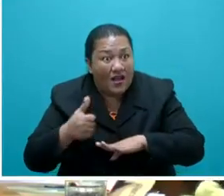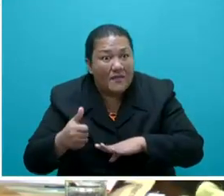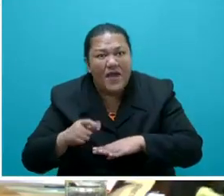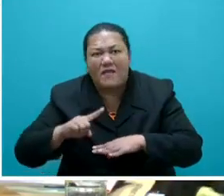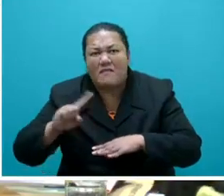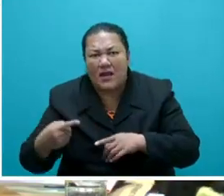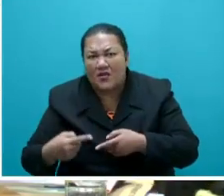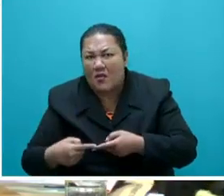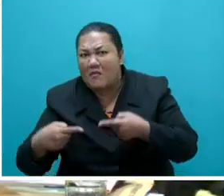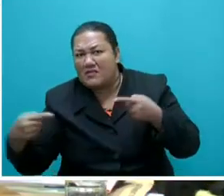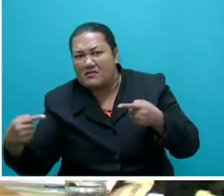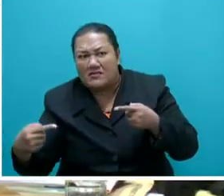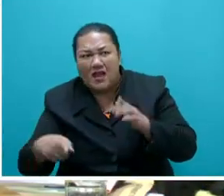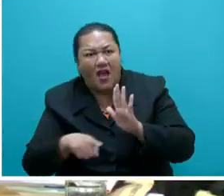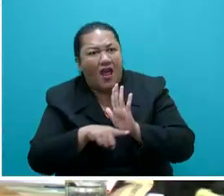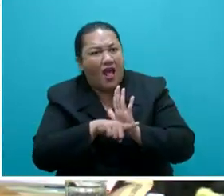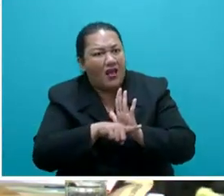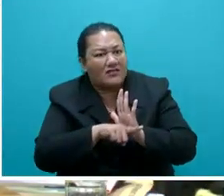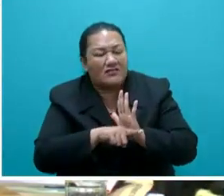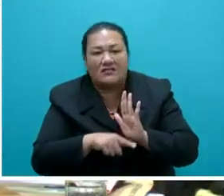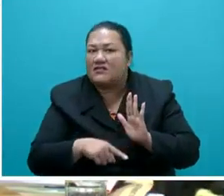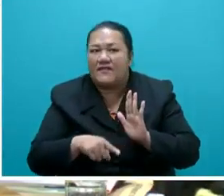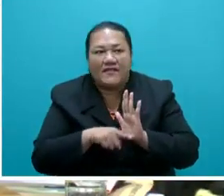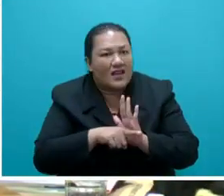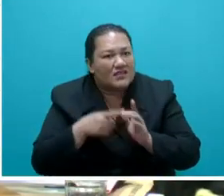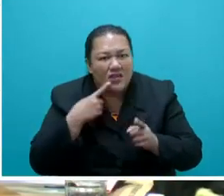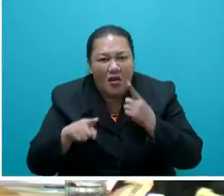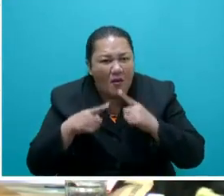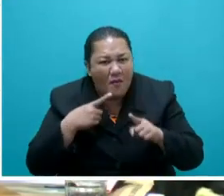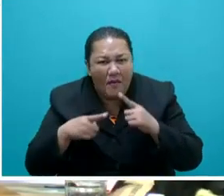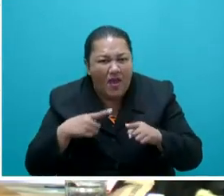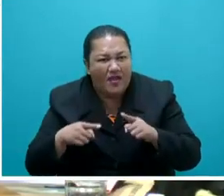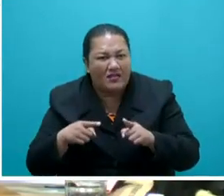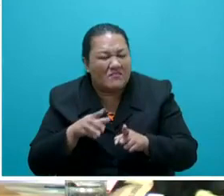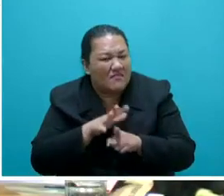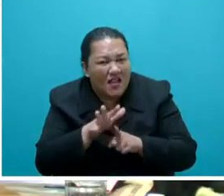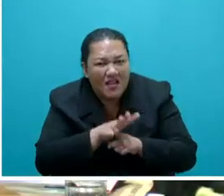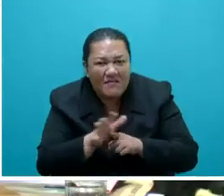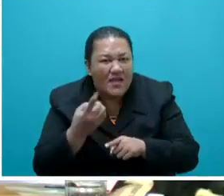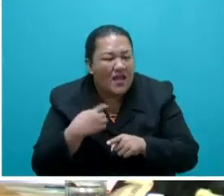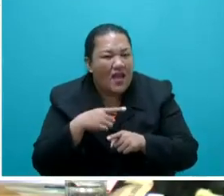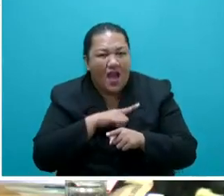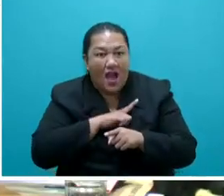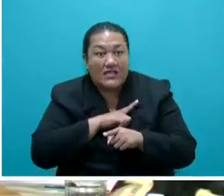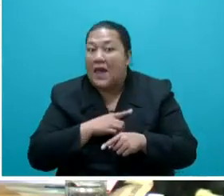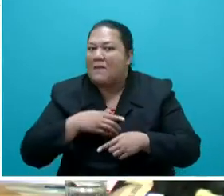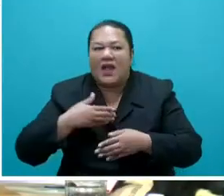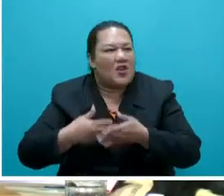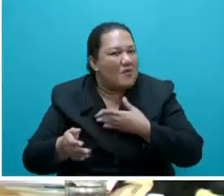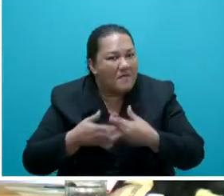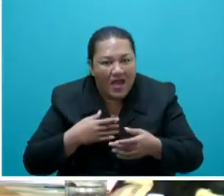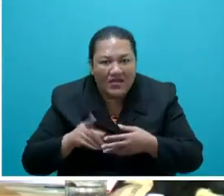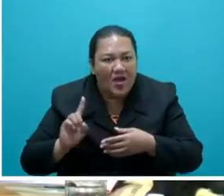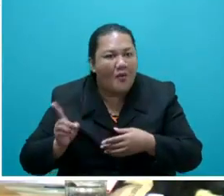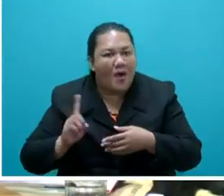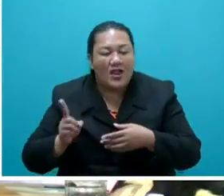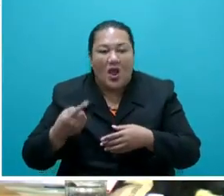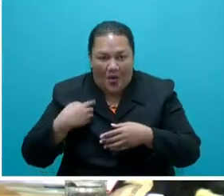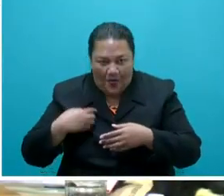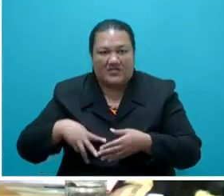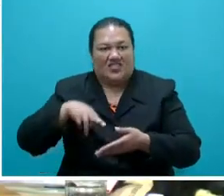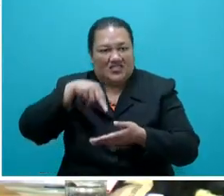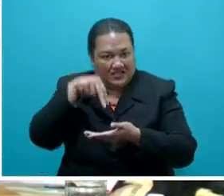a negative connotation. It is because of such irresponsible utterances that pay no regard to the greater